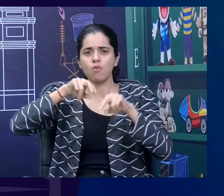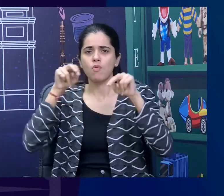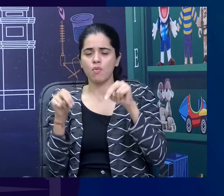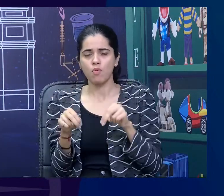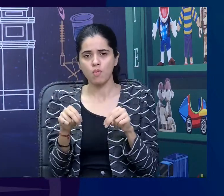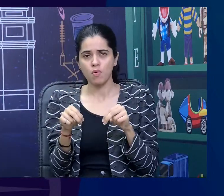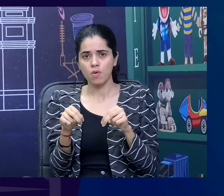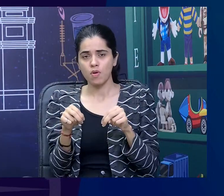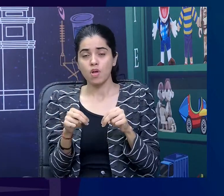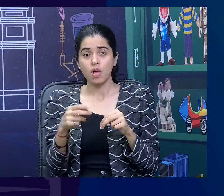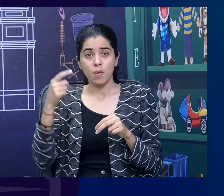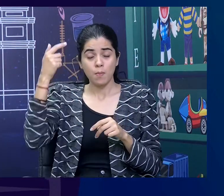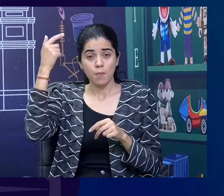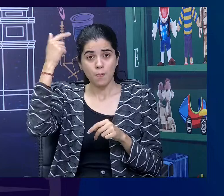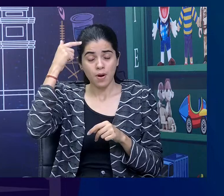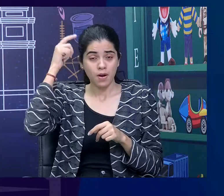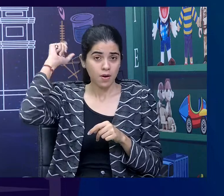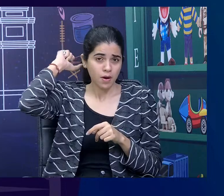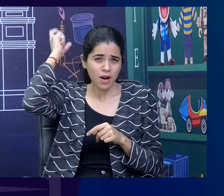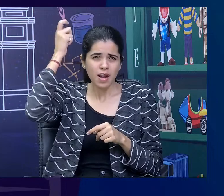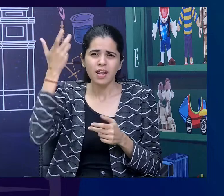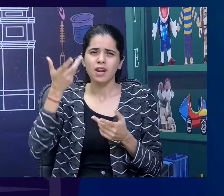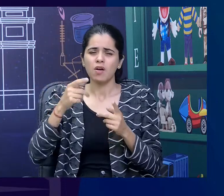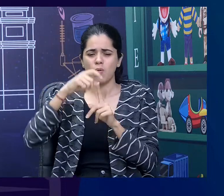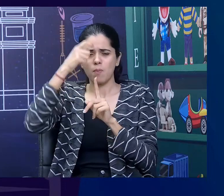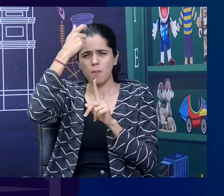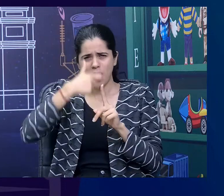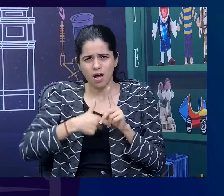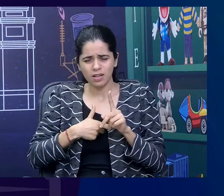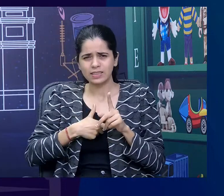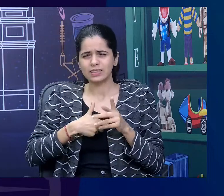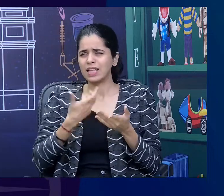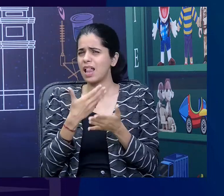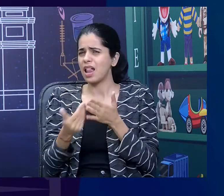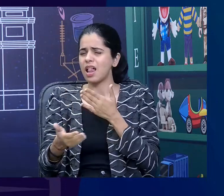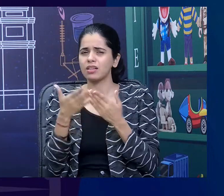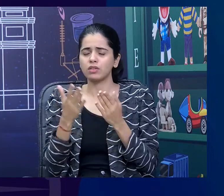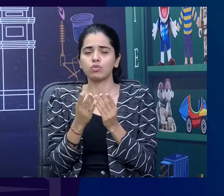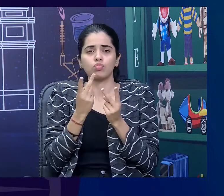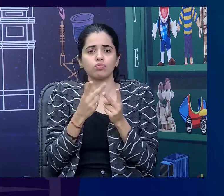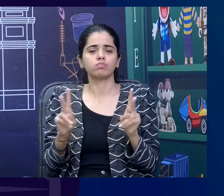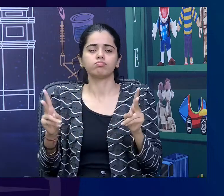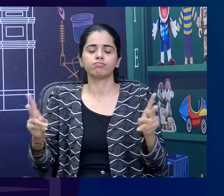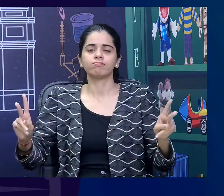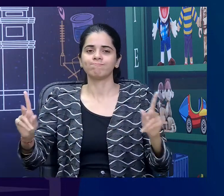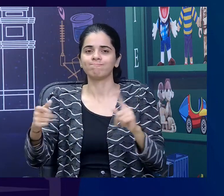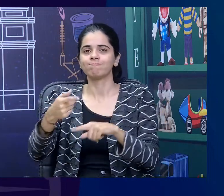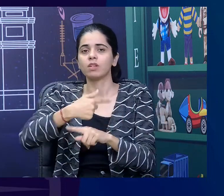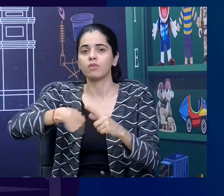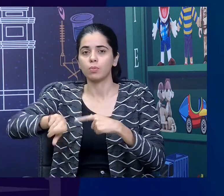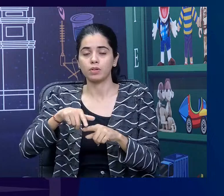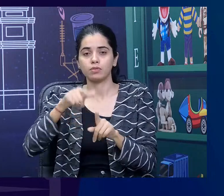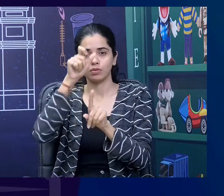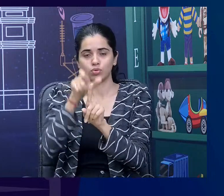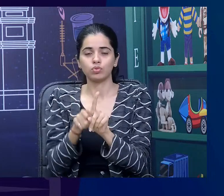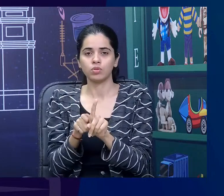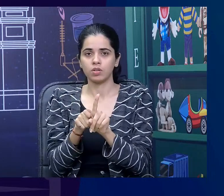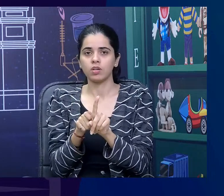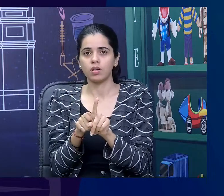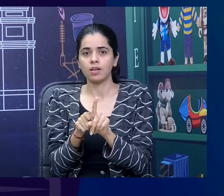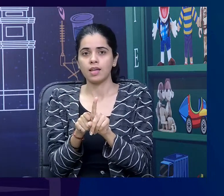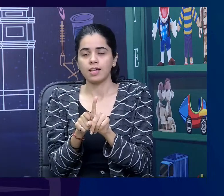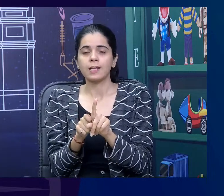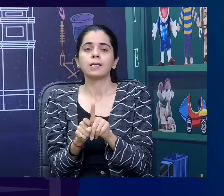could be cognitive needs. So whatever the needs are, they are unable to benefit from the generalized process